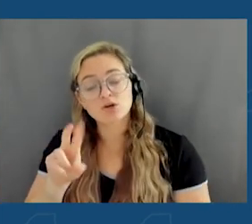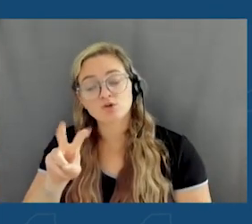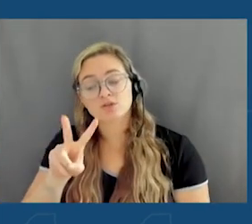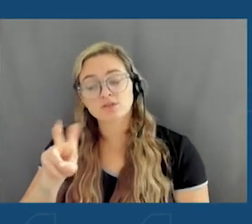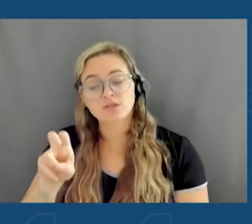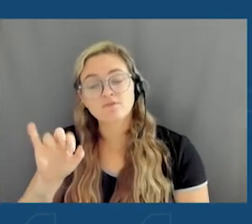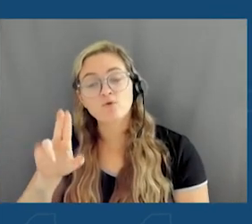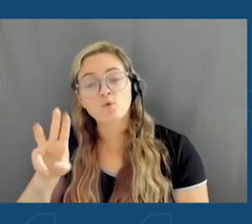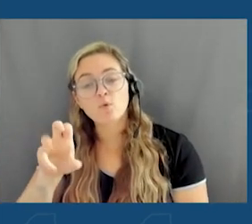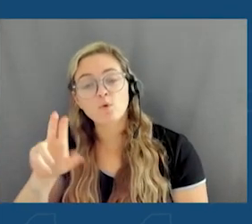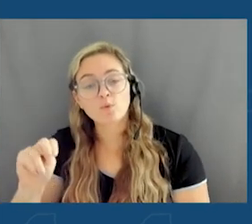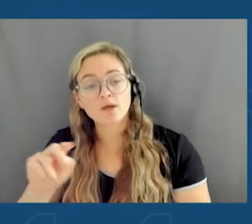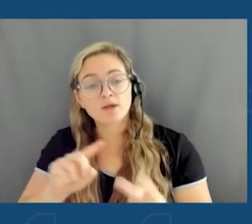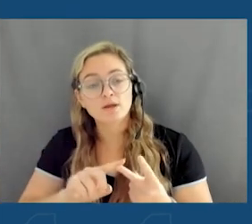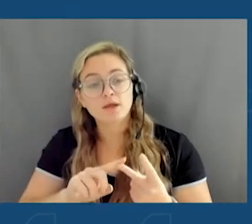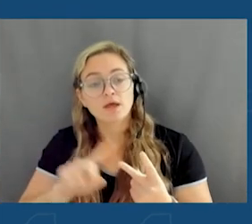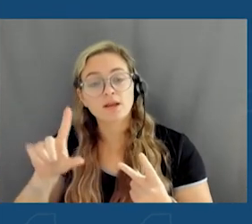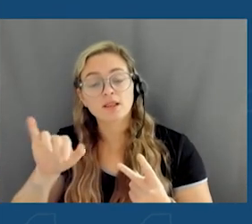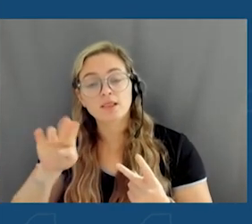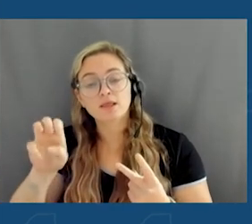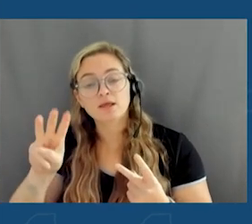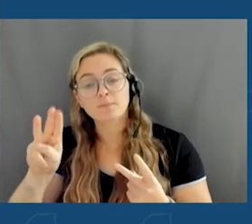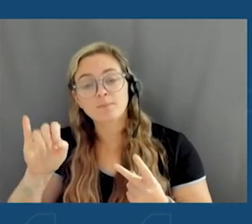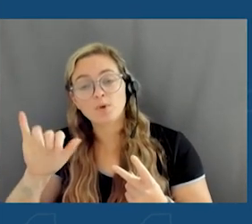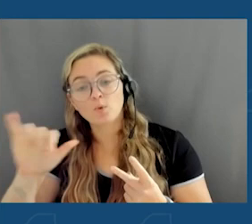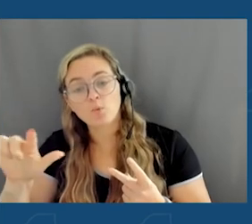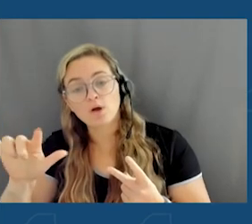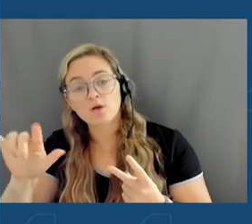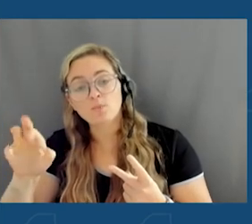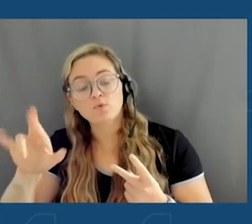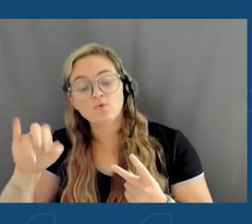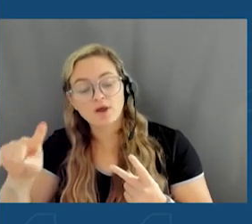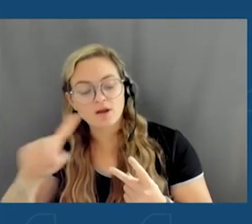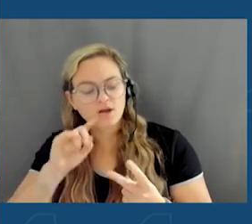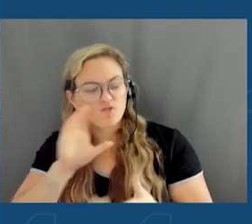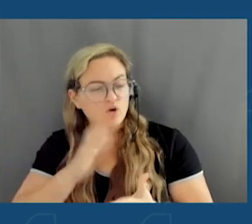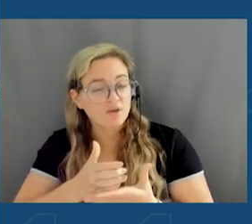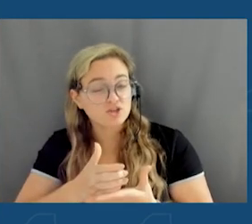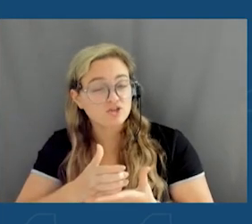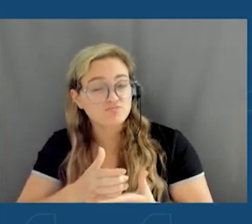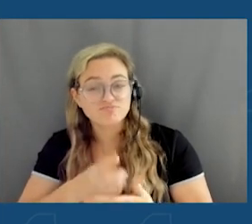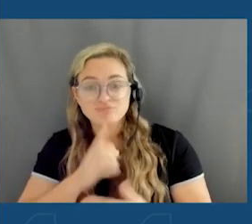Corwin and Lin-Manuel Miranda. Let's do a photo. Sure.